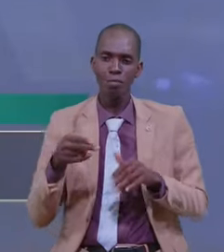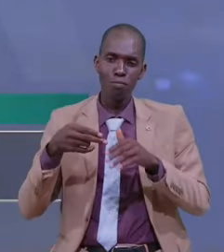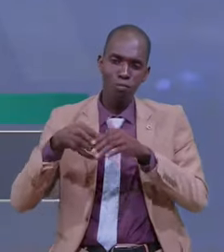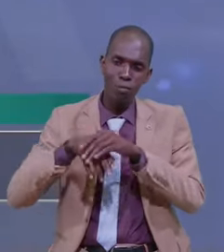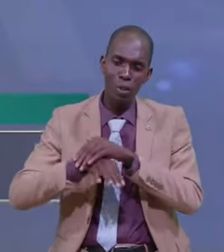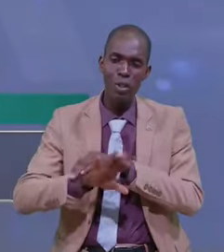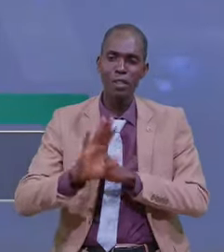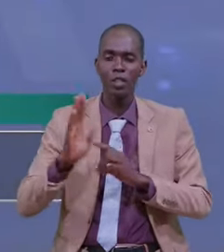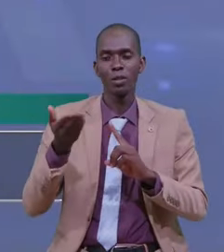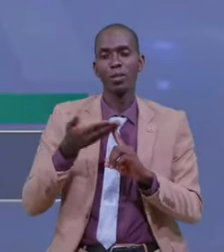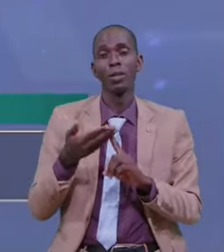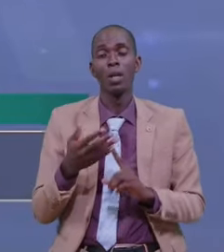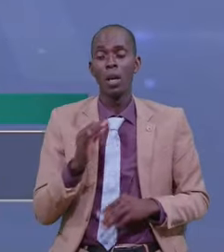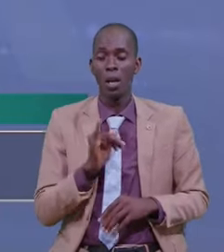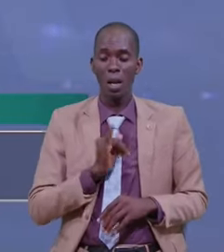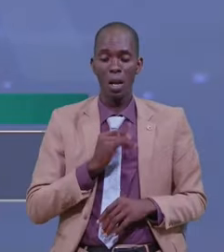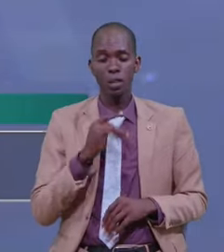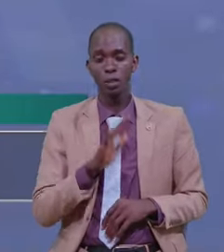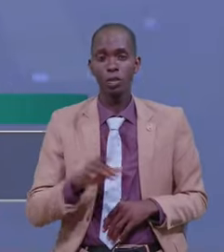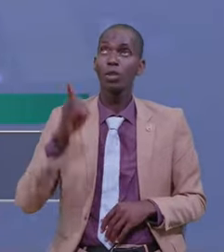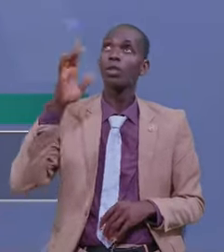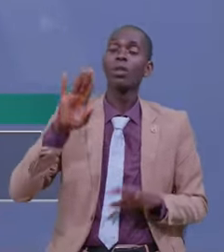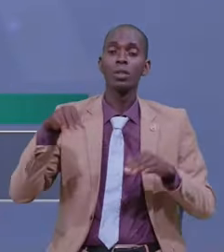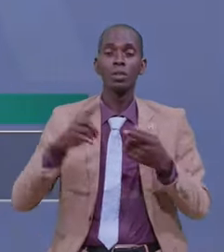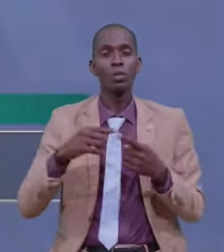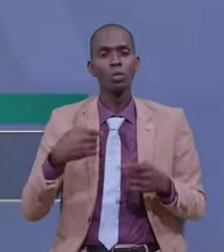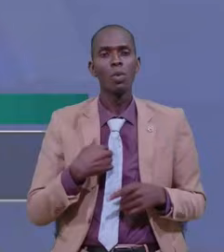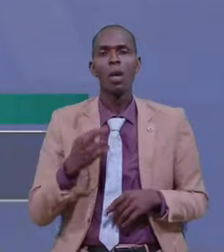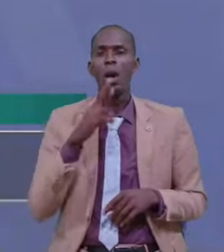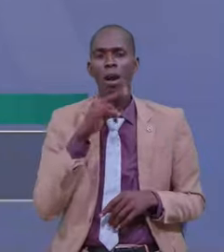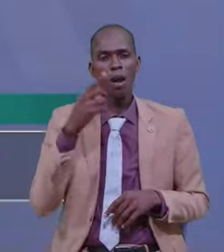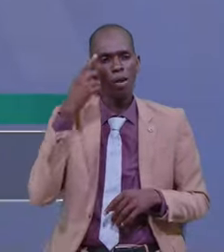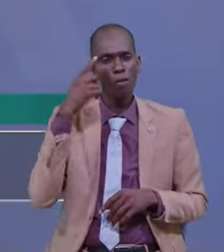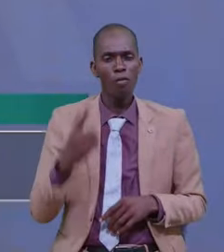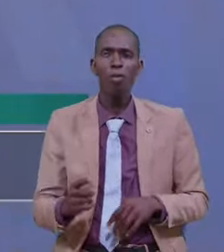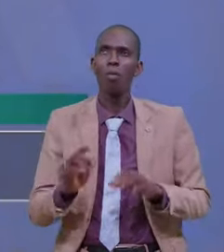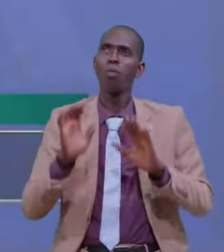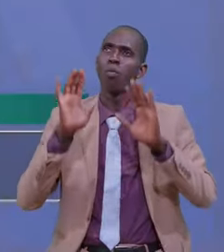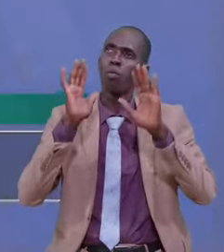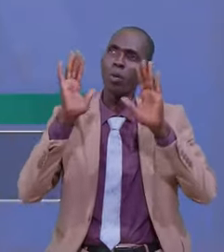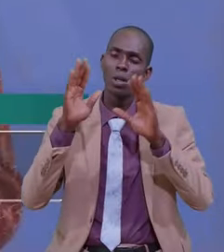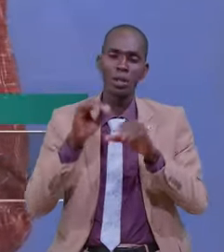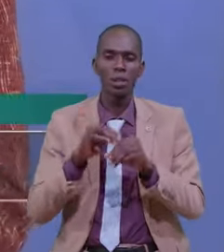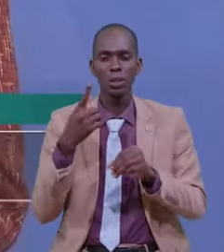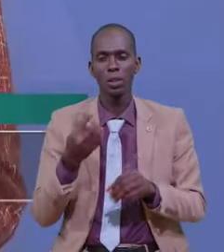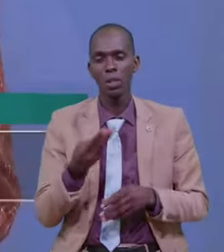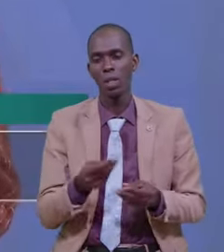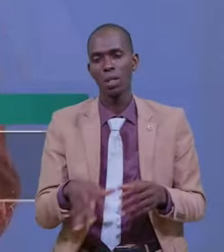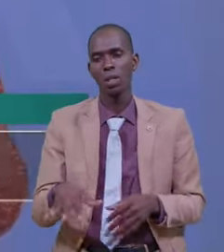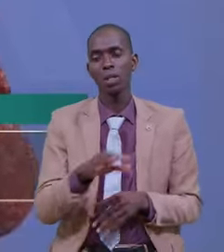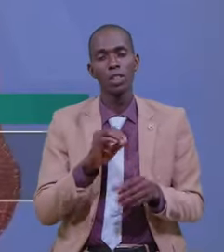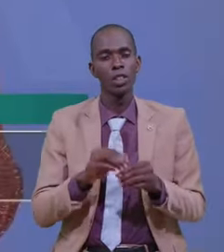has given me were for signs and wonders in the land, in the